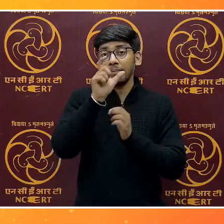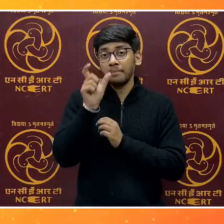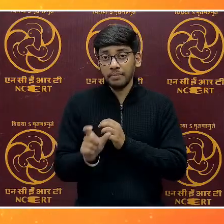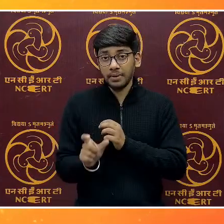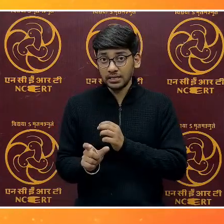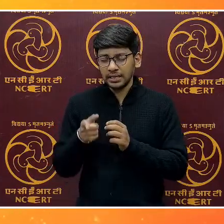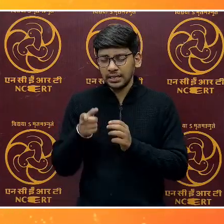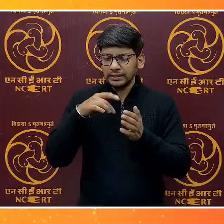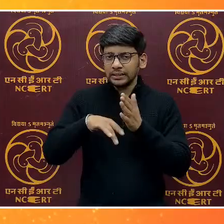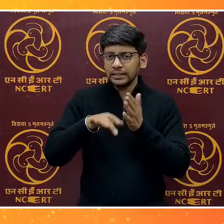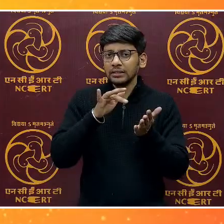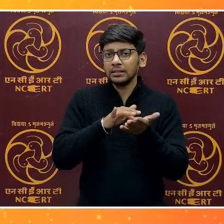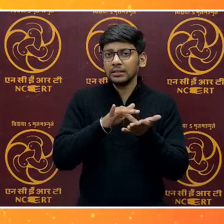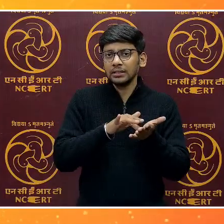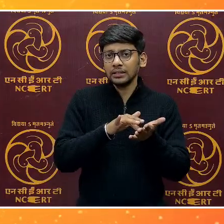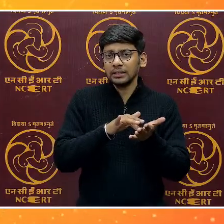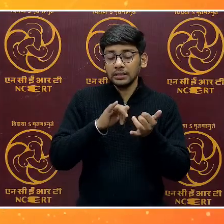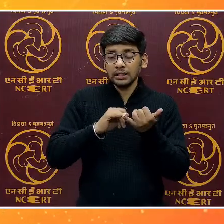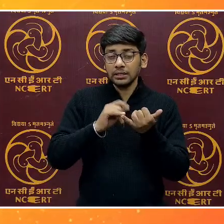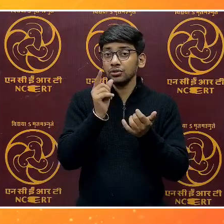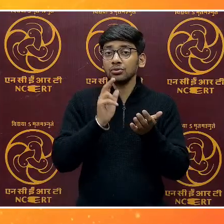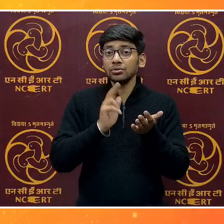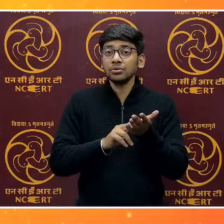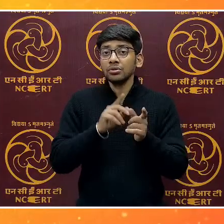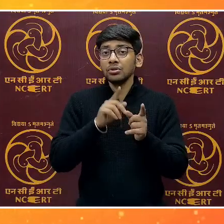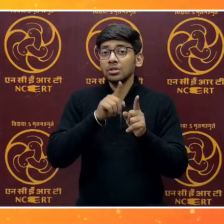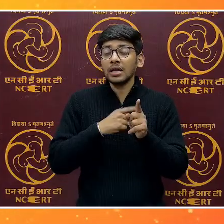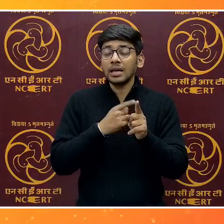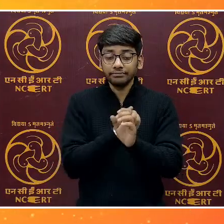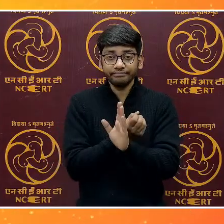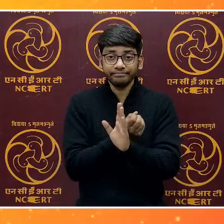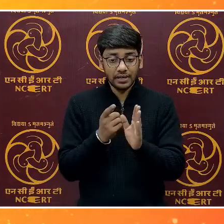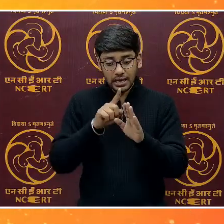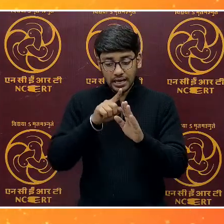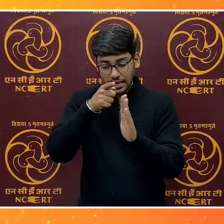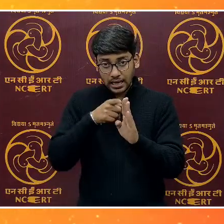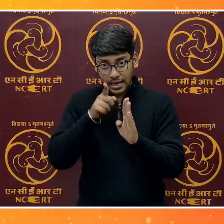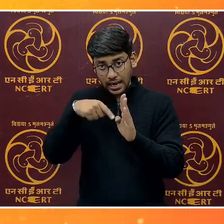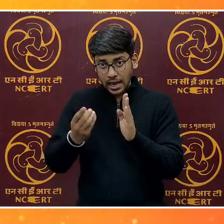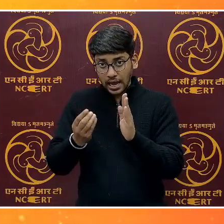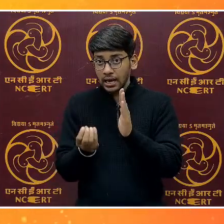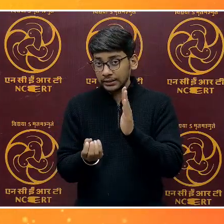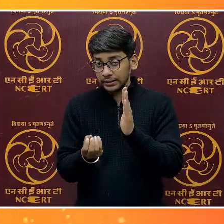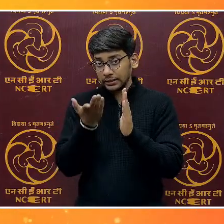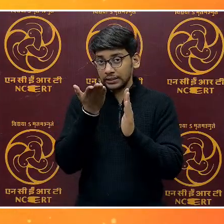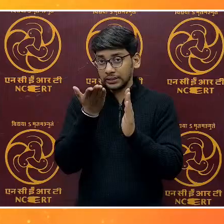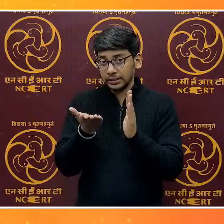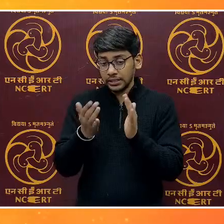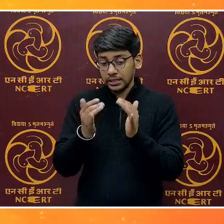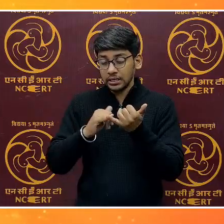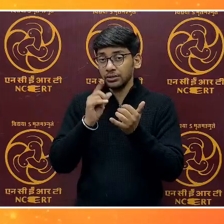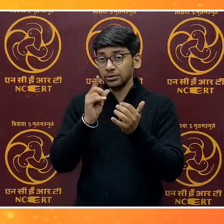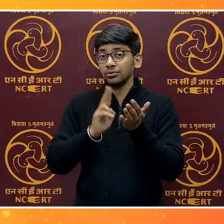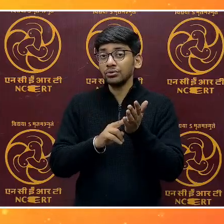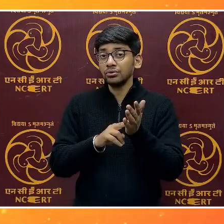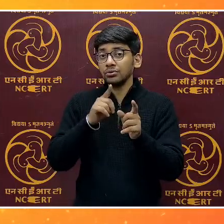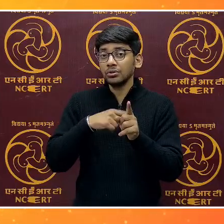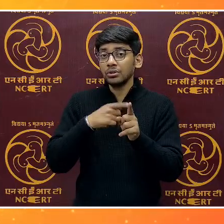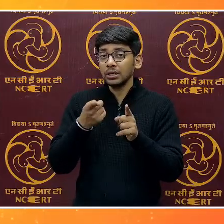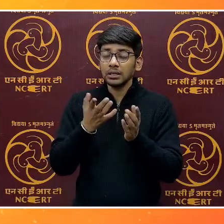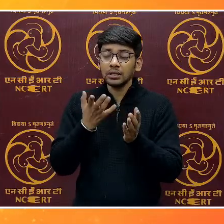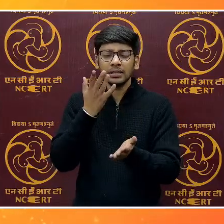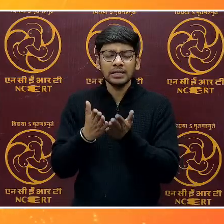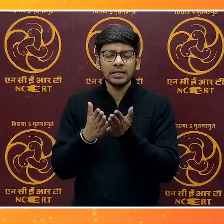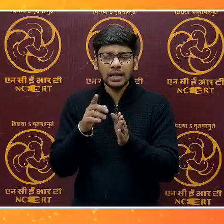in Brazil it is sunny. It is daytime. Can you find the country, Harpreet, at the backside? Yes. Yes.